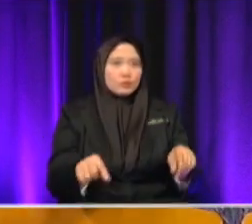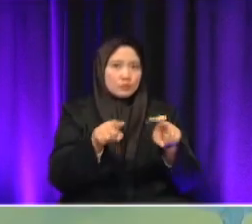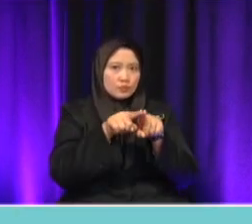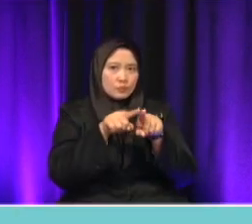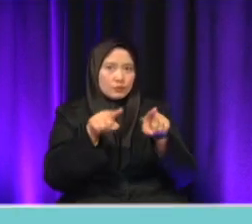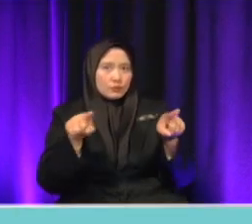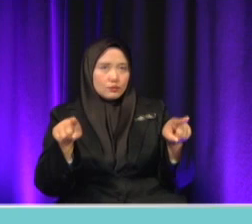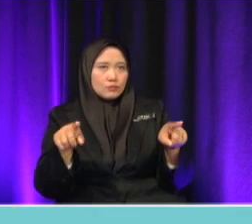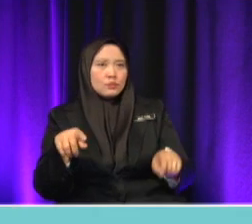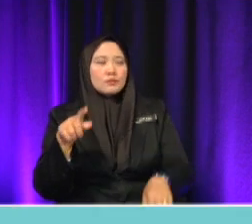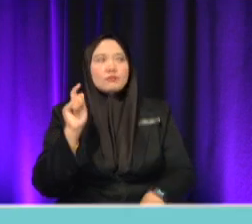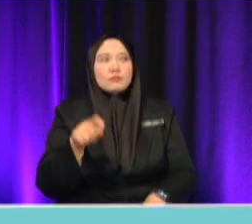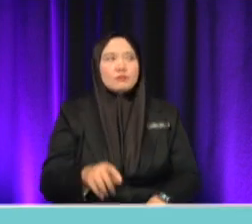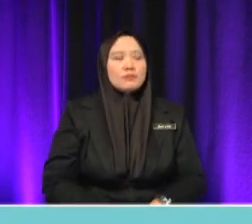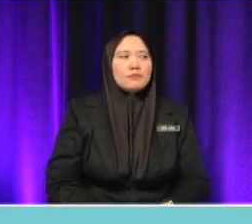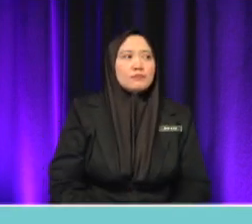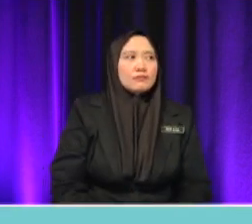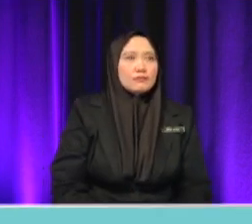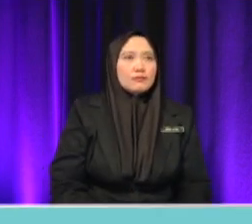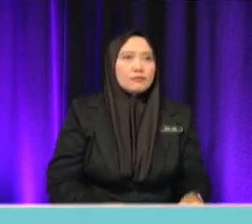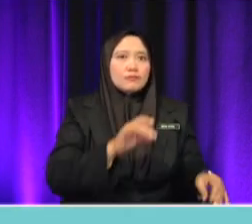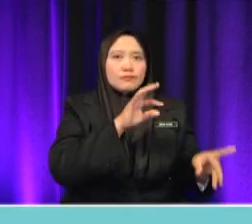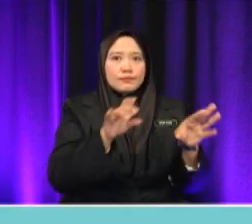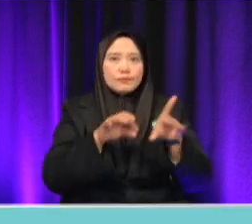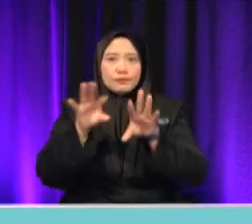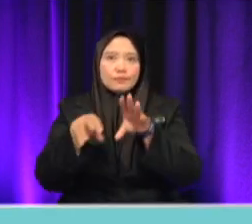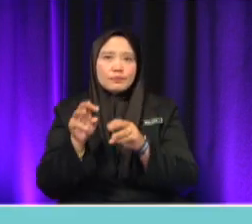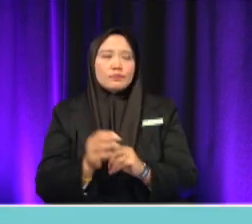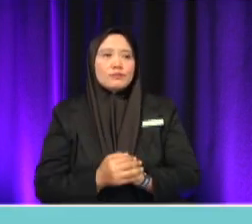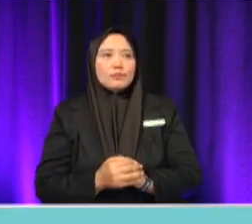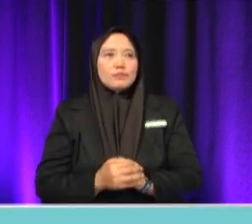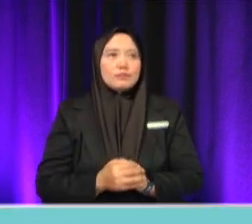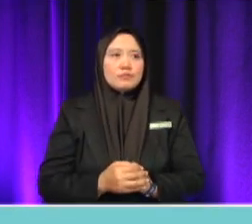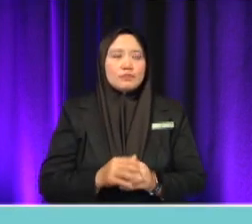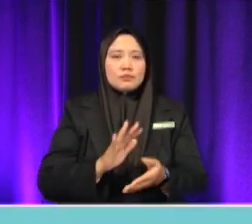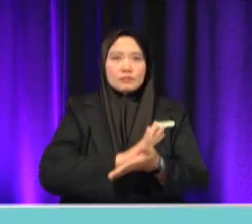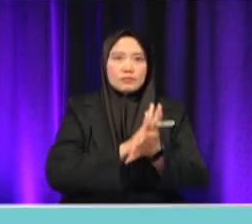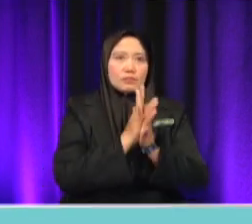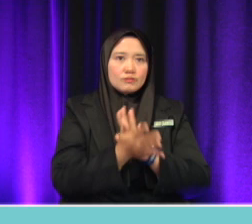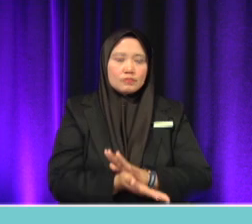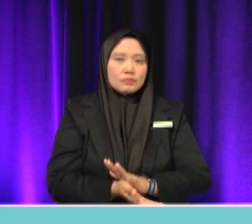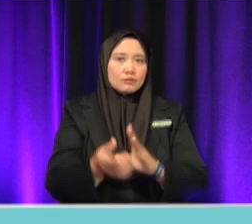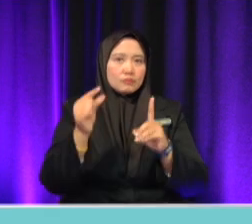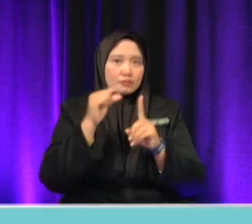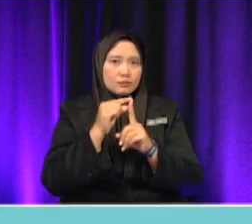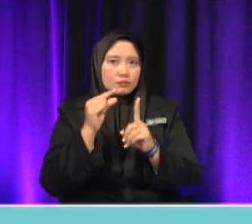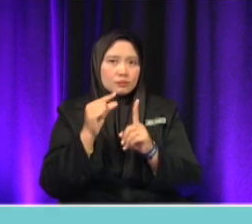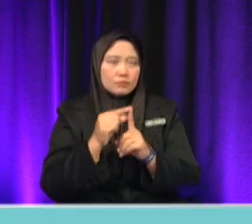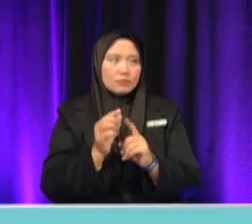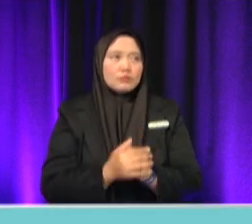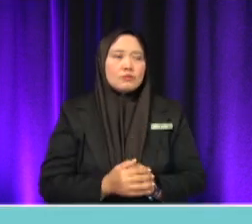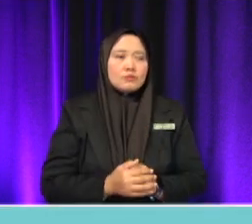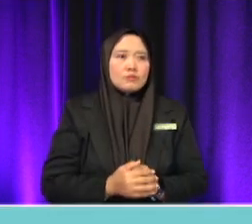to unscramble the ones underneath, make it into a word, then it will fit in the